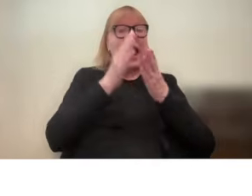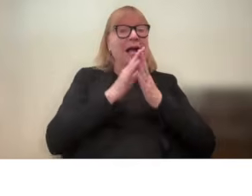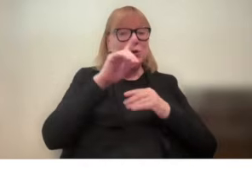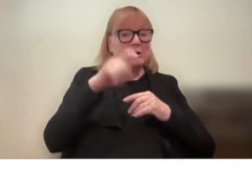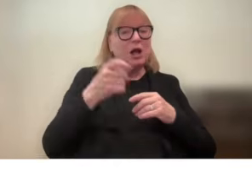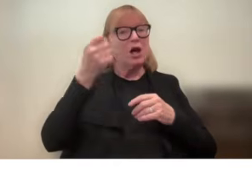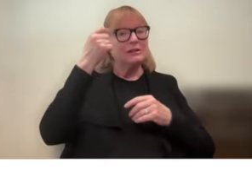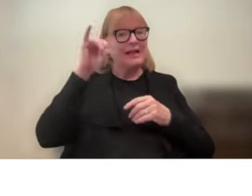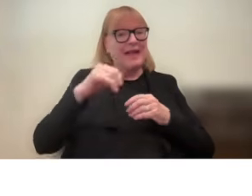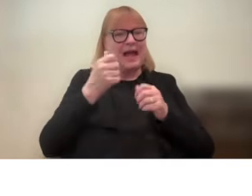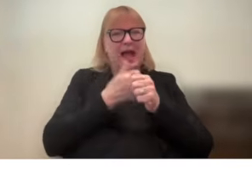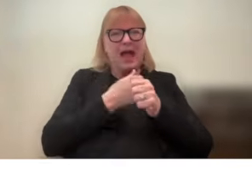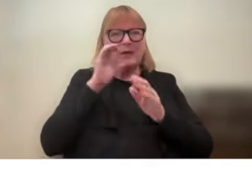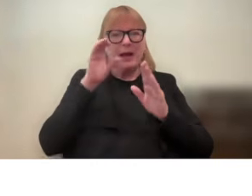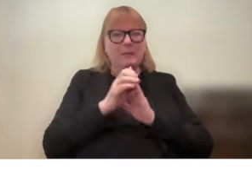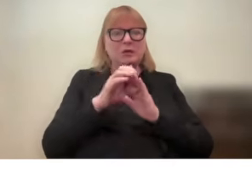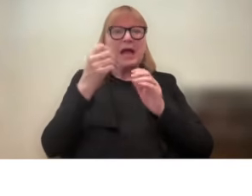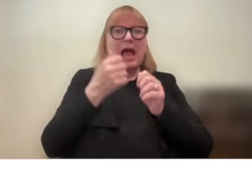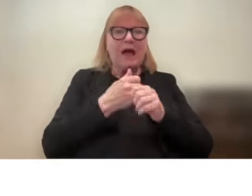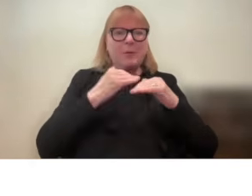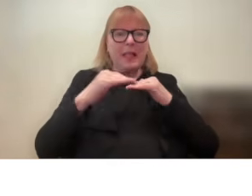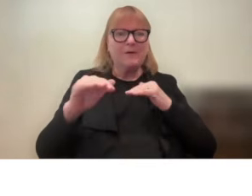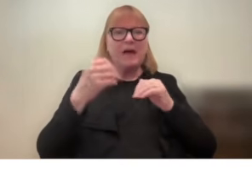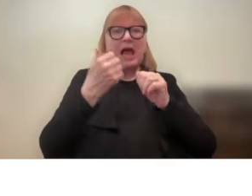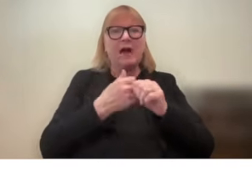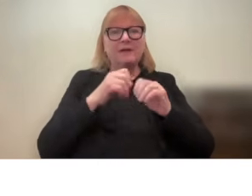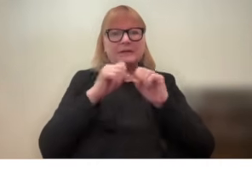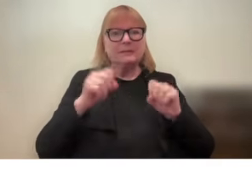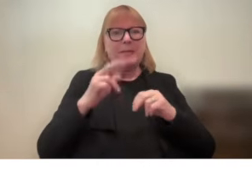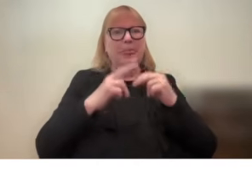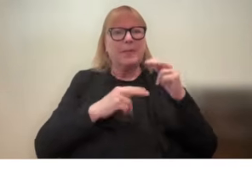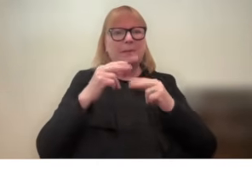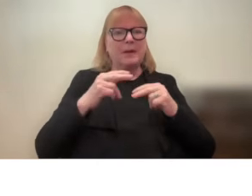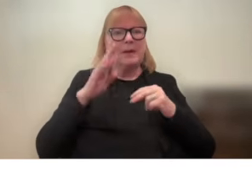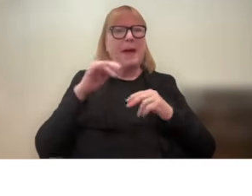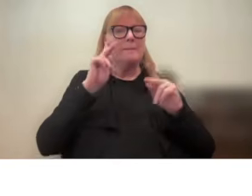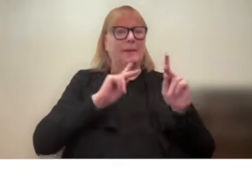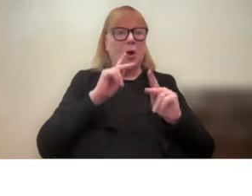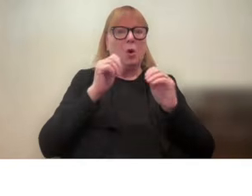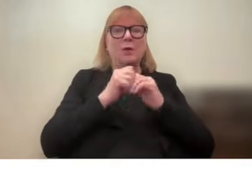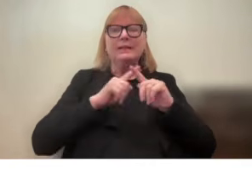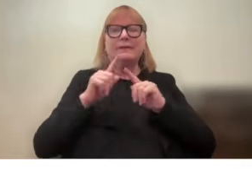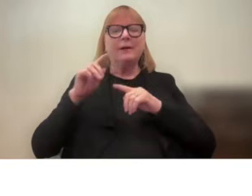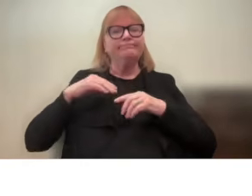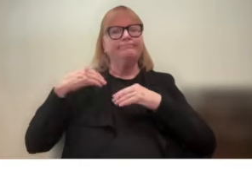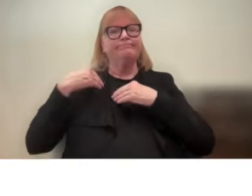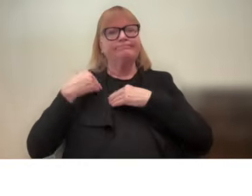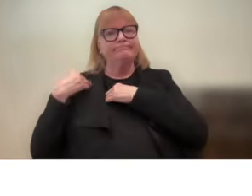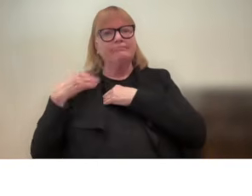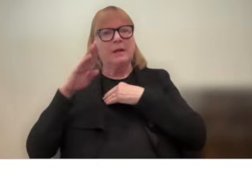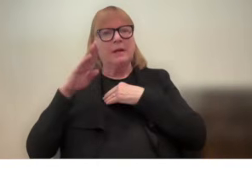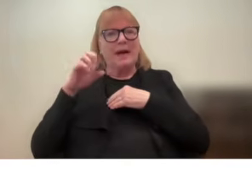and understanding that every image, every platform, every system is built by people with all their biases,